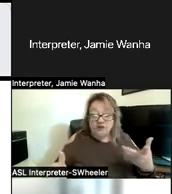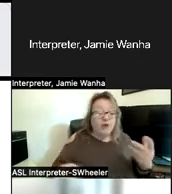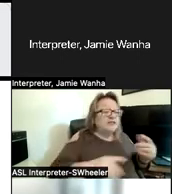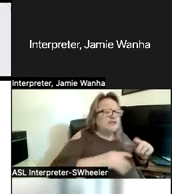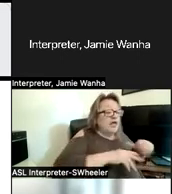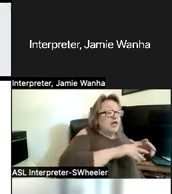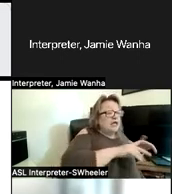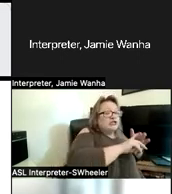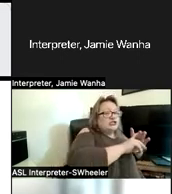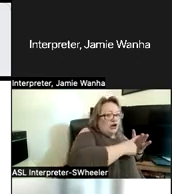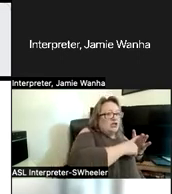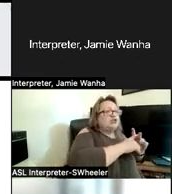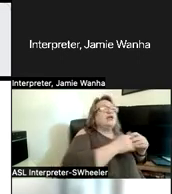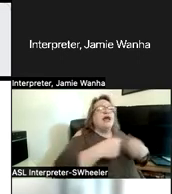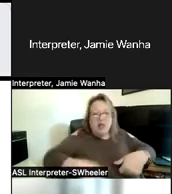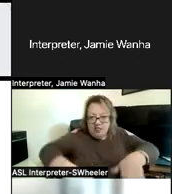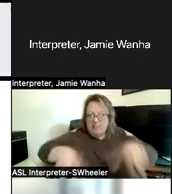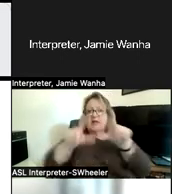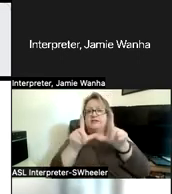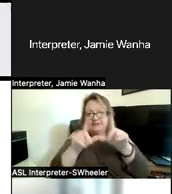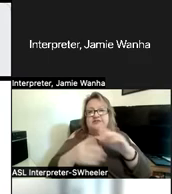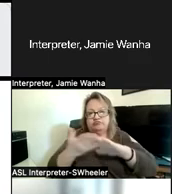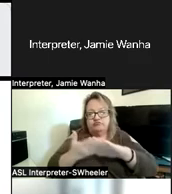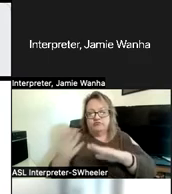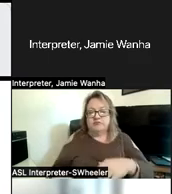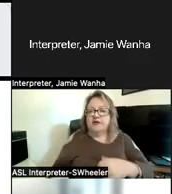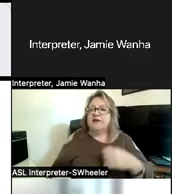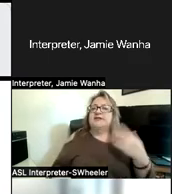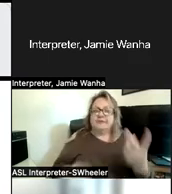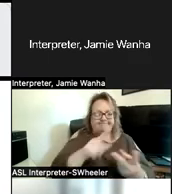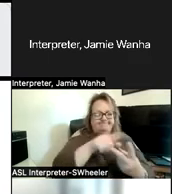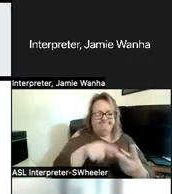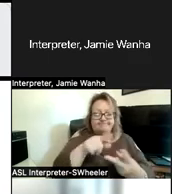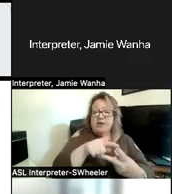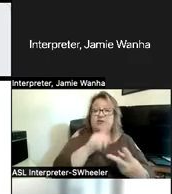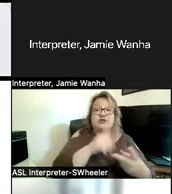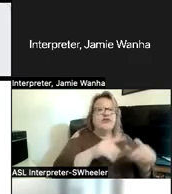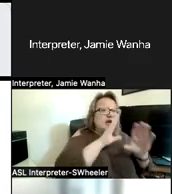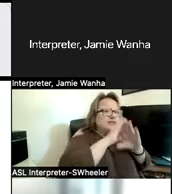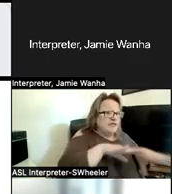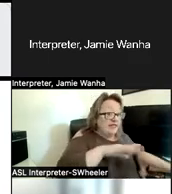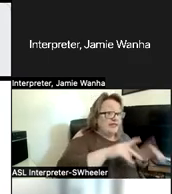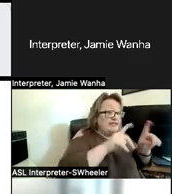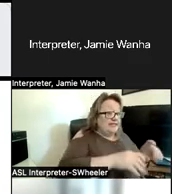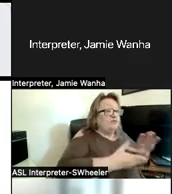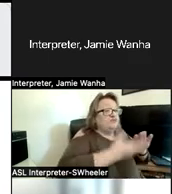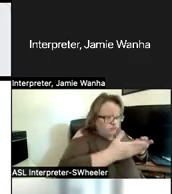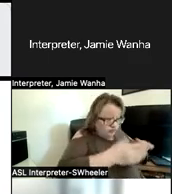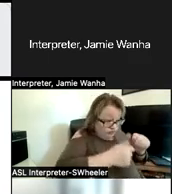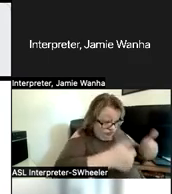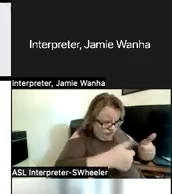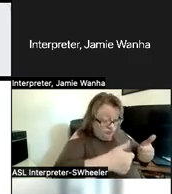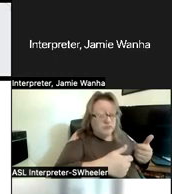to get a license to operate. There's two ways to do that. One is to get the silent testing up and running and working right. And the other